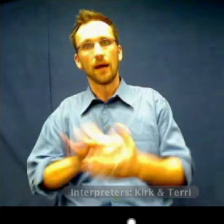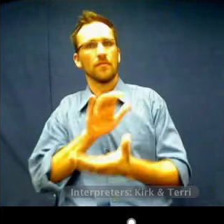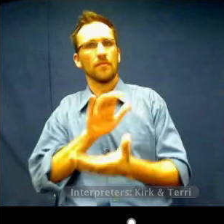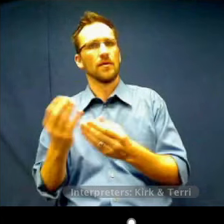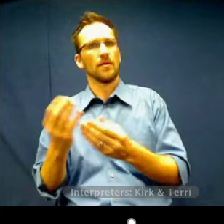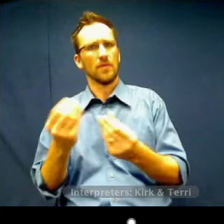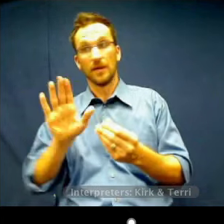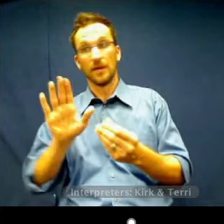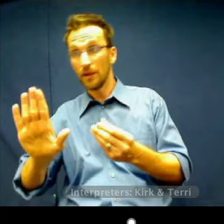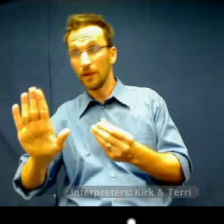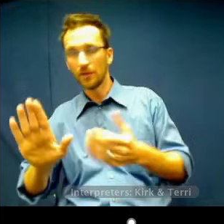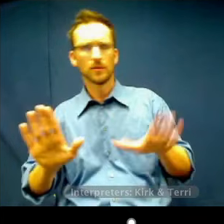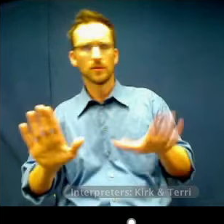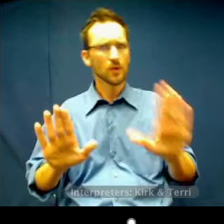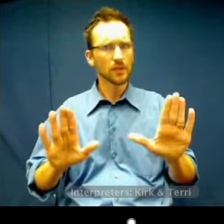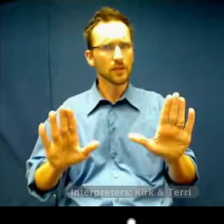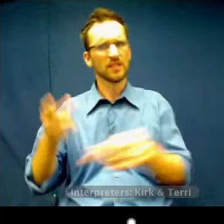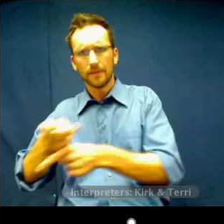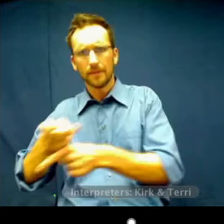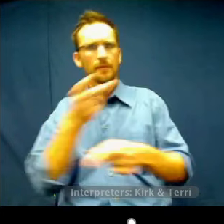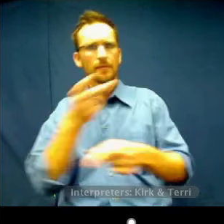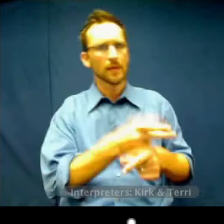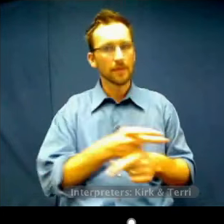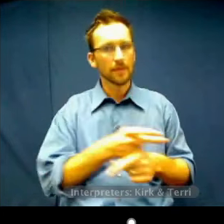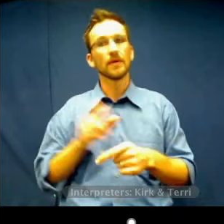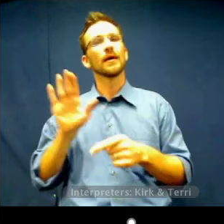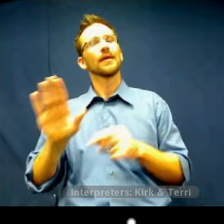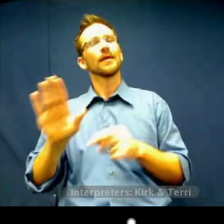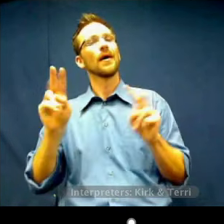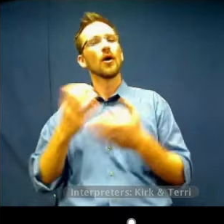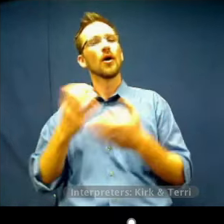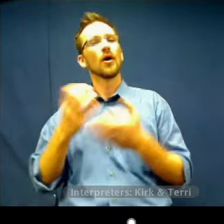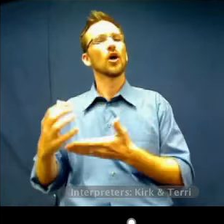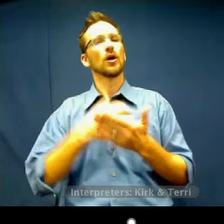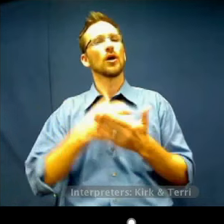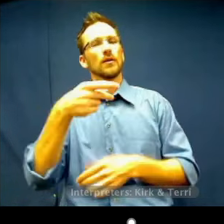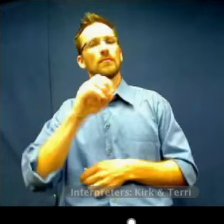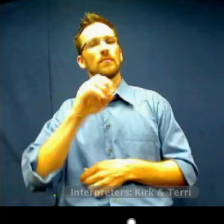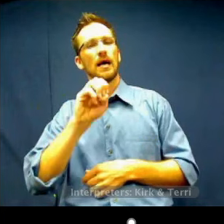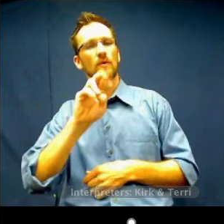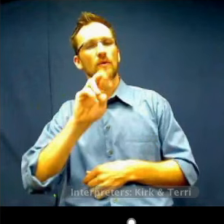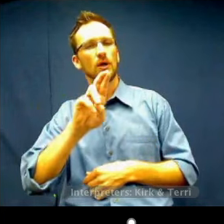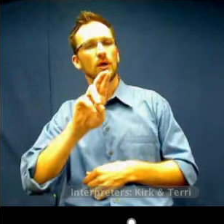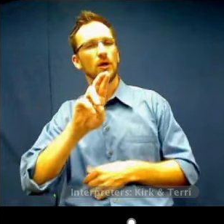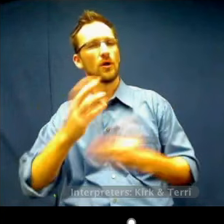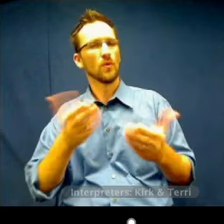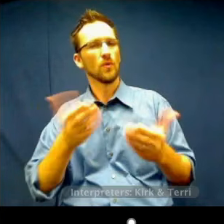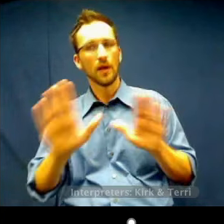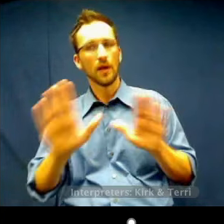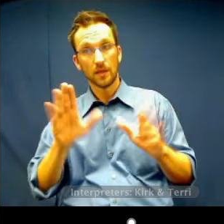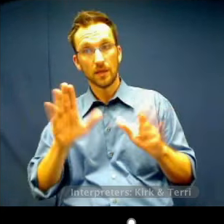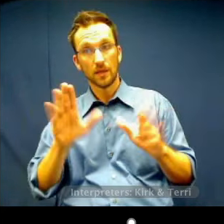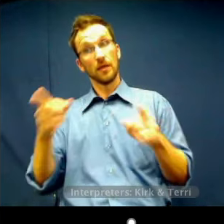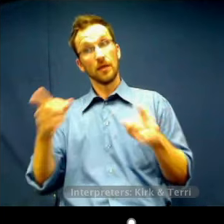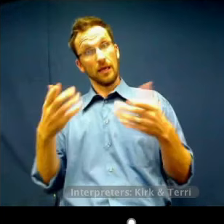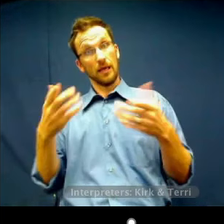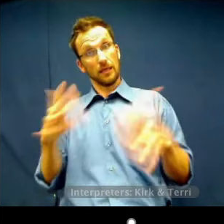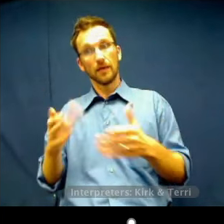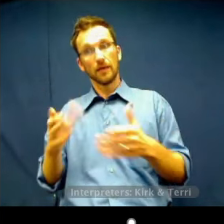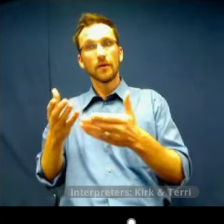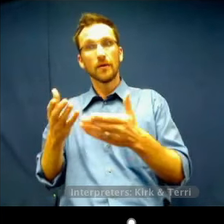about what their earning power is, whether they provided or contributed to the marriage the services as a